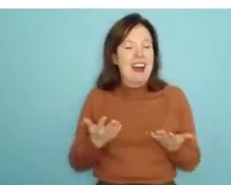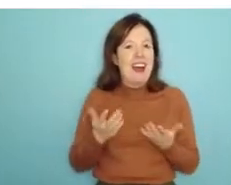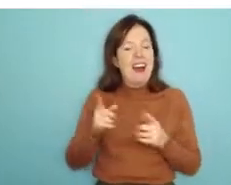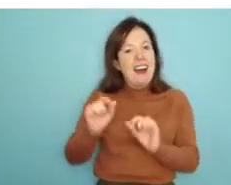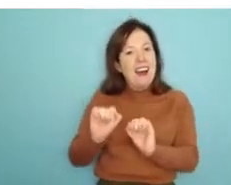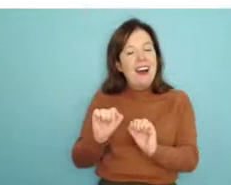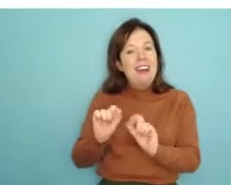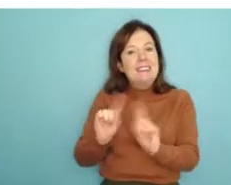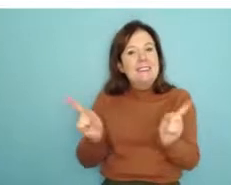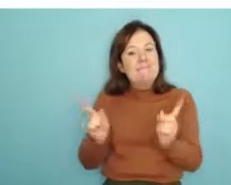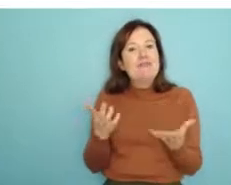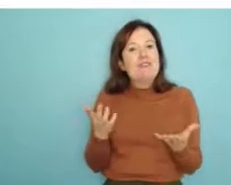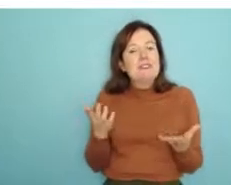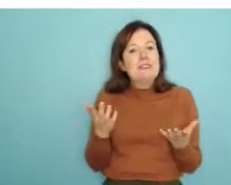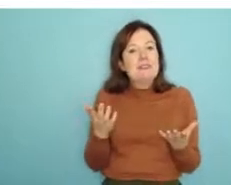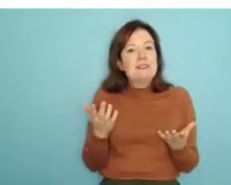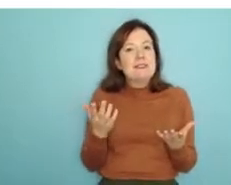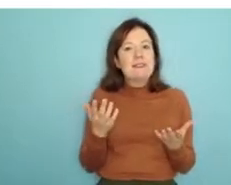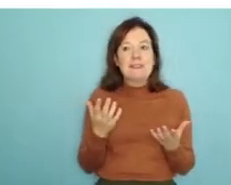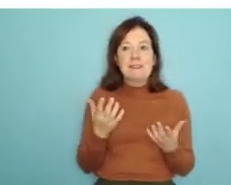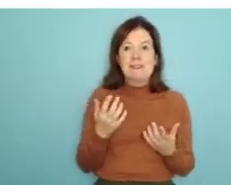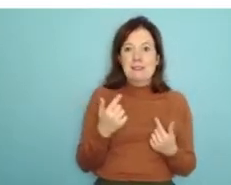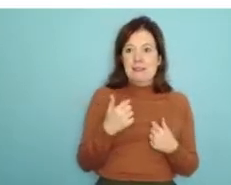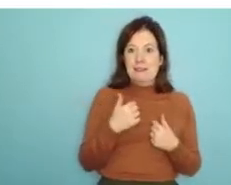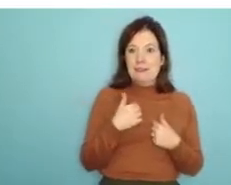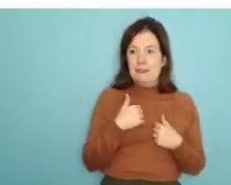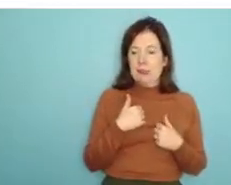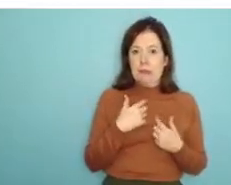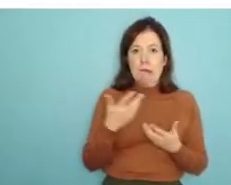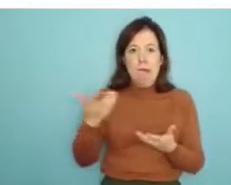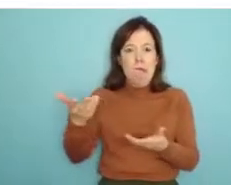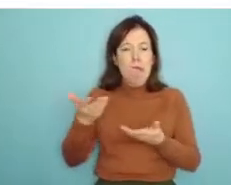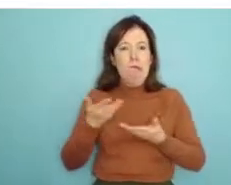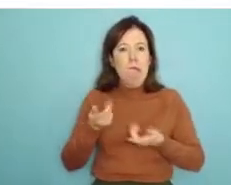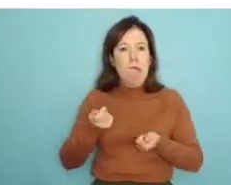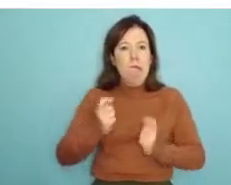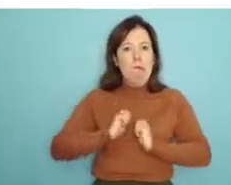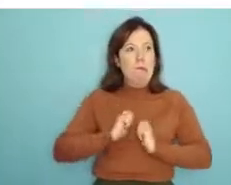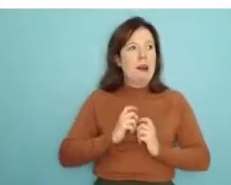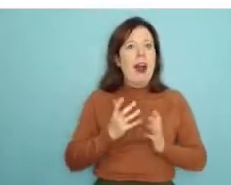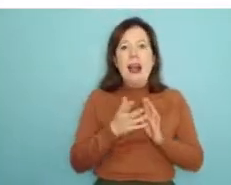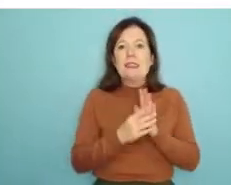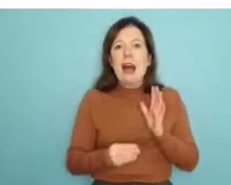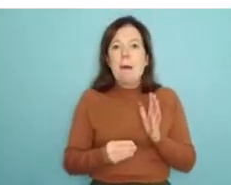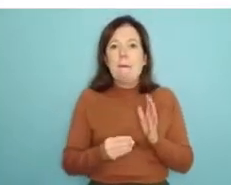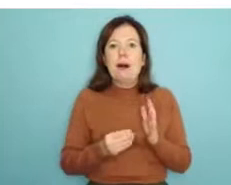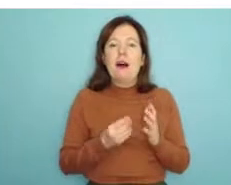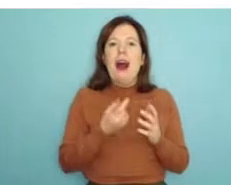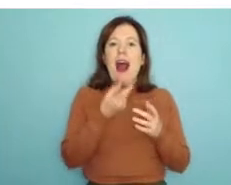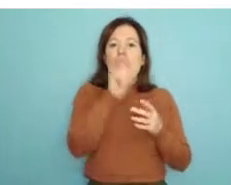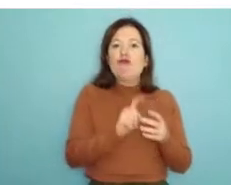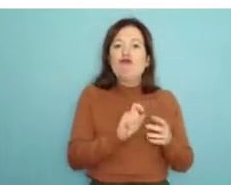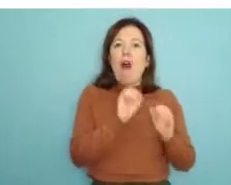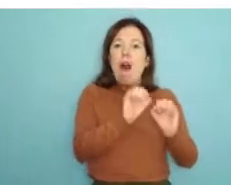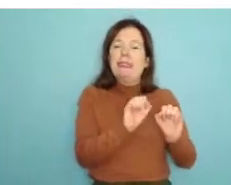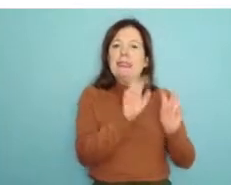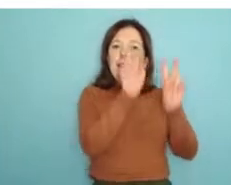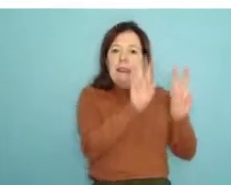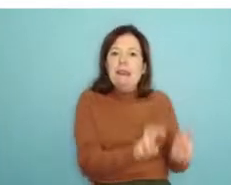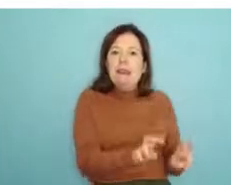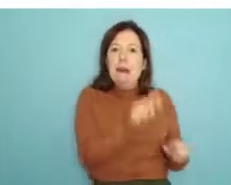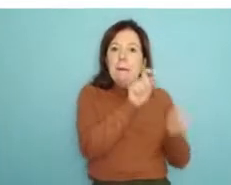would classically have fallen into my lap before. I've been involved in the rollout of electronic patient record systems. I'm currently the